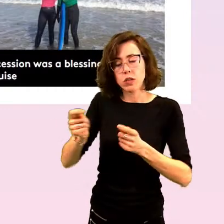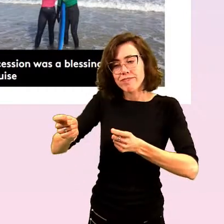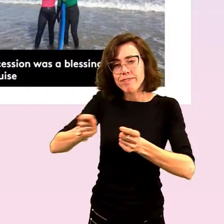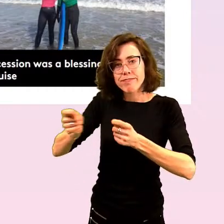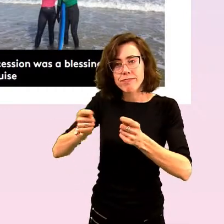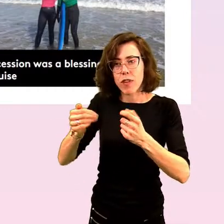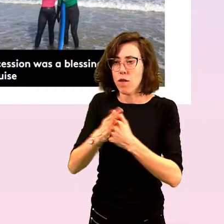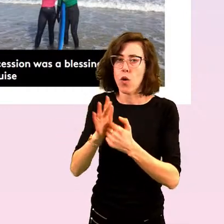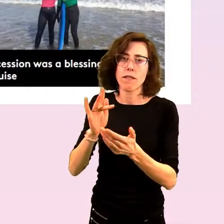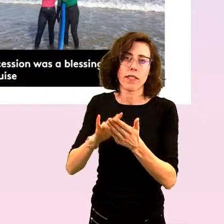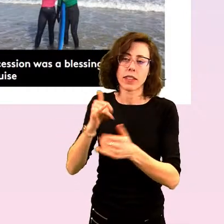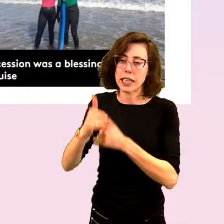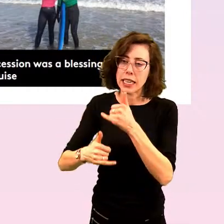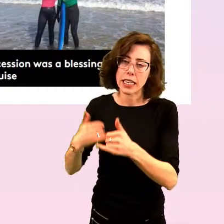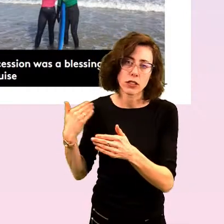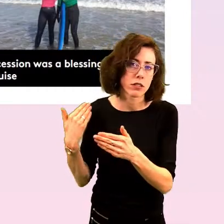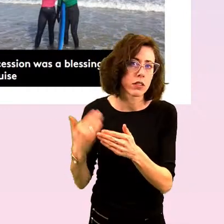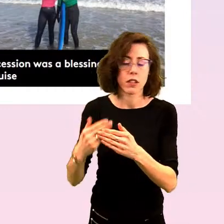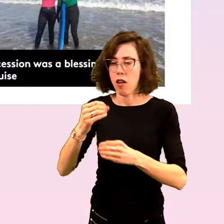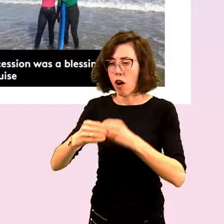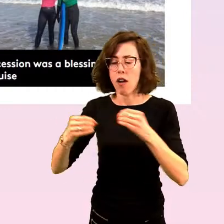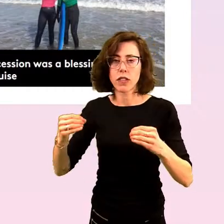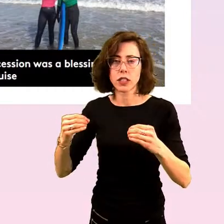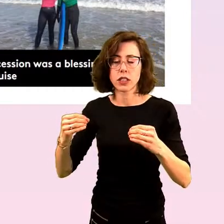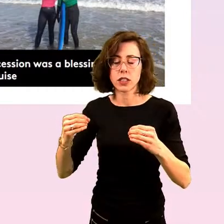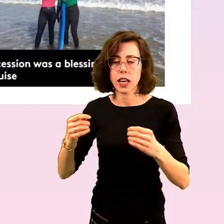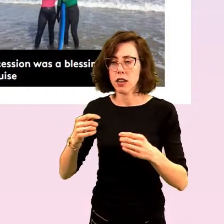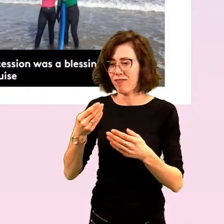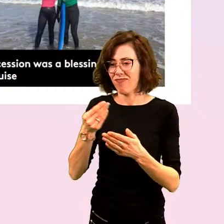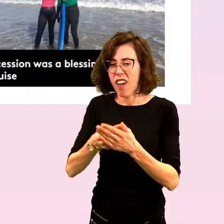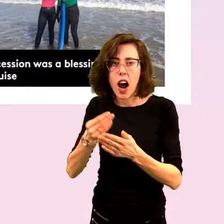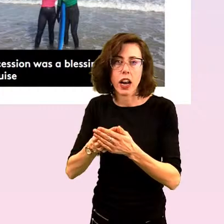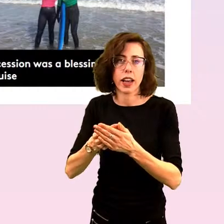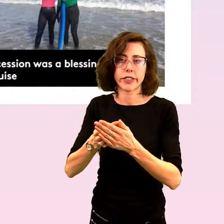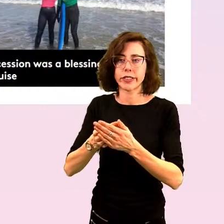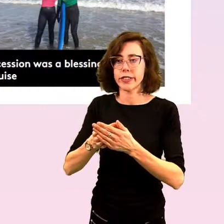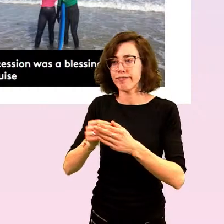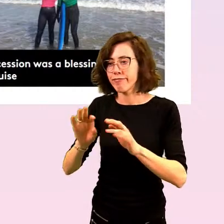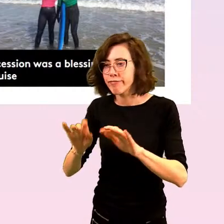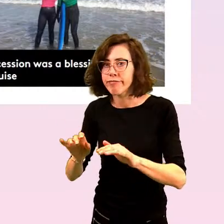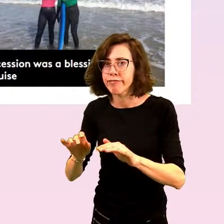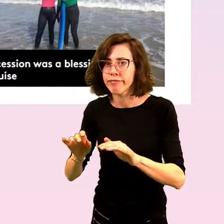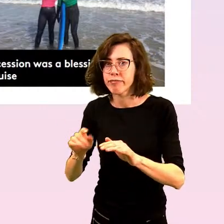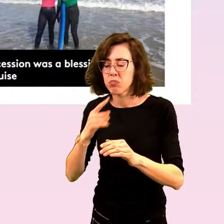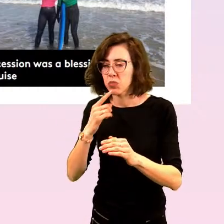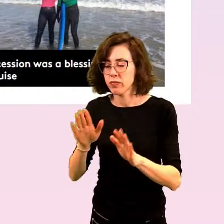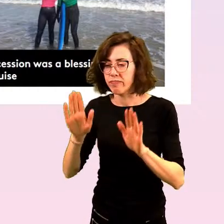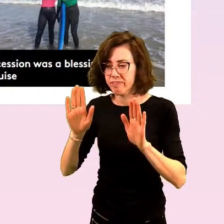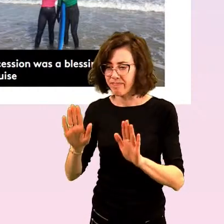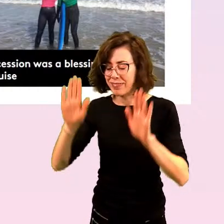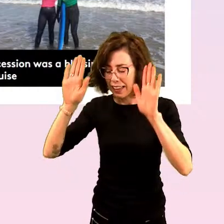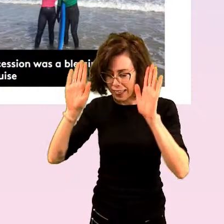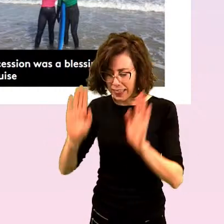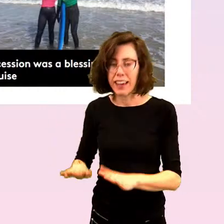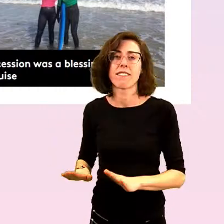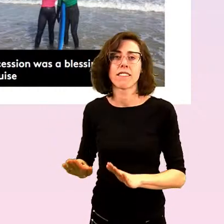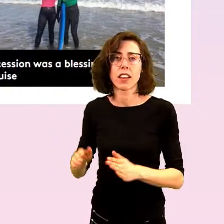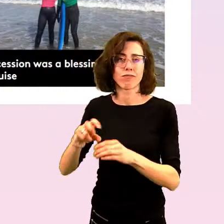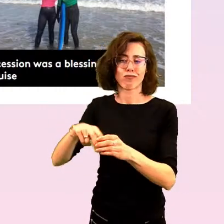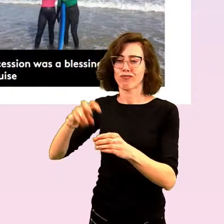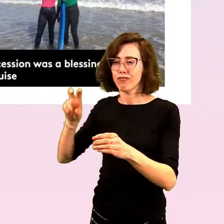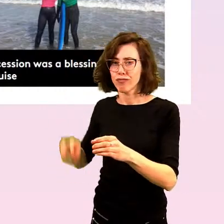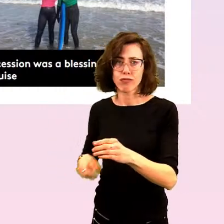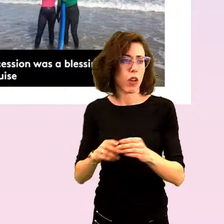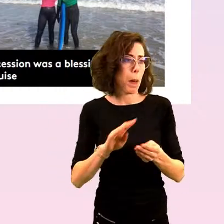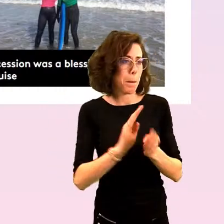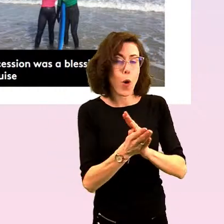finance, and she followed her dream, and now she is a surf instructor, and